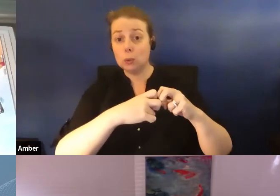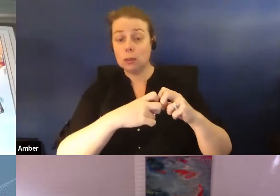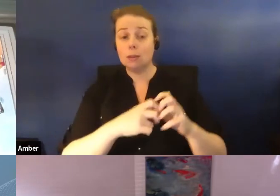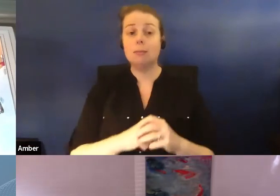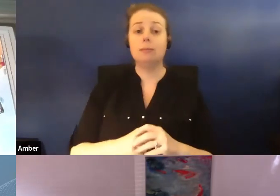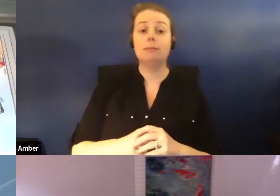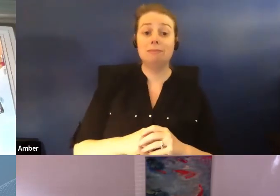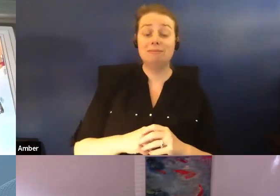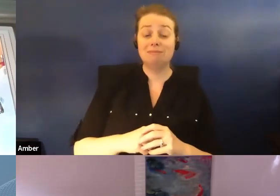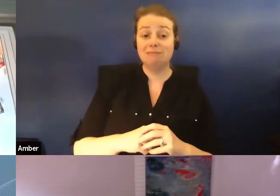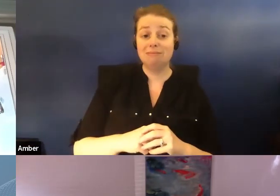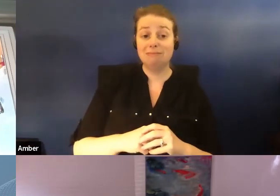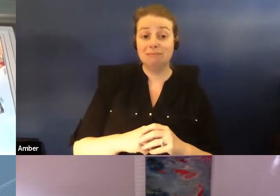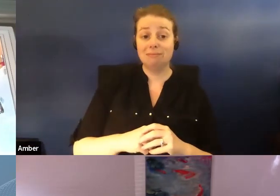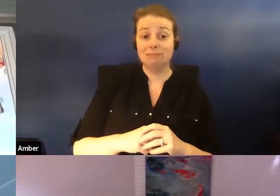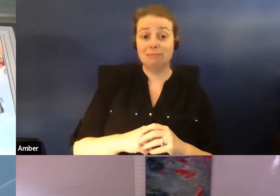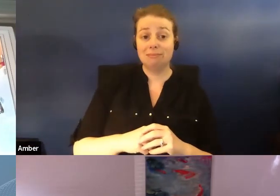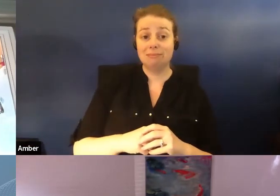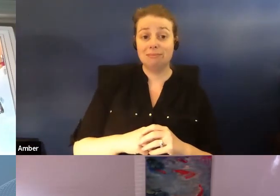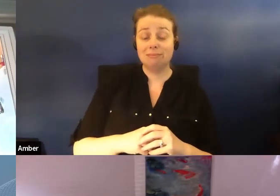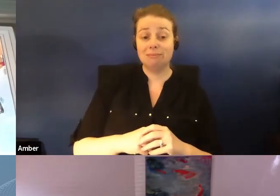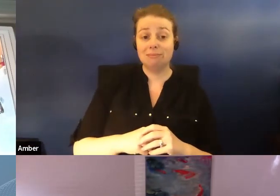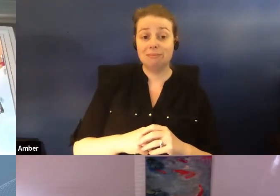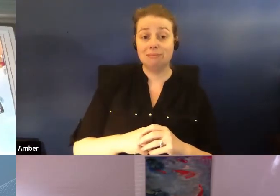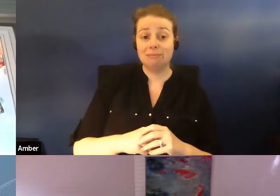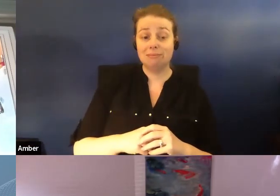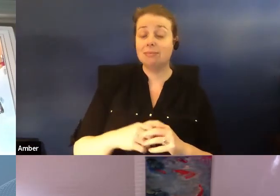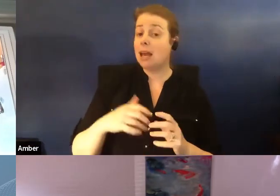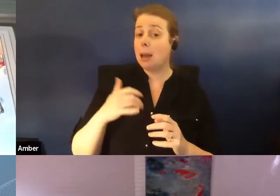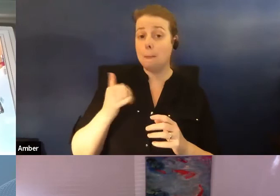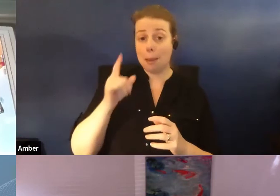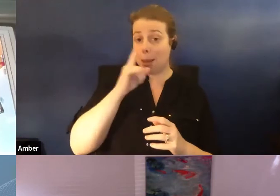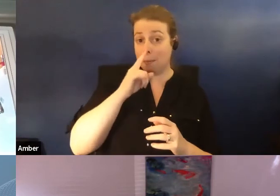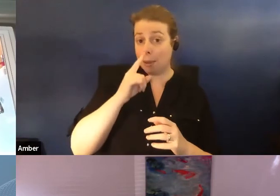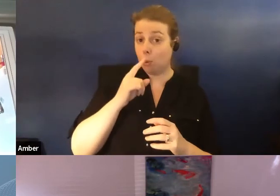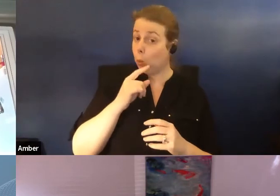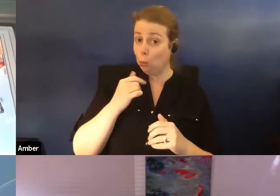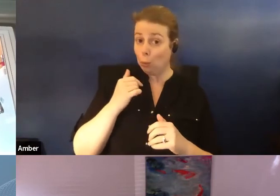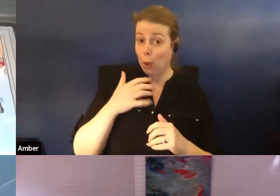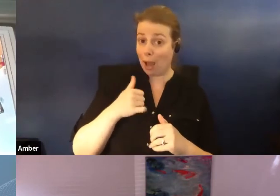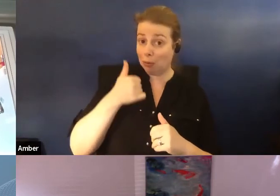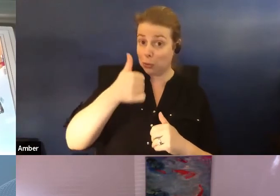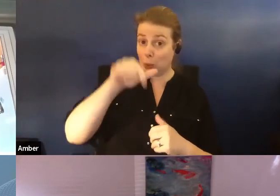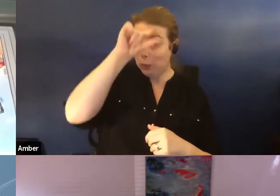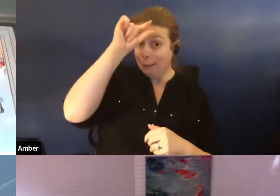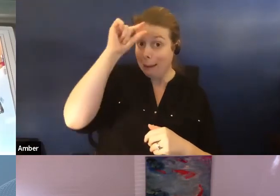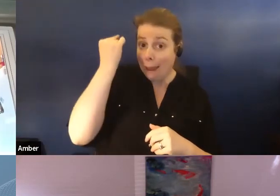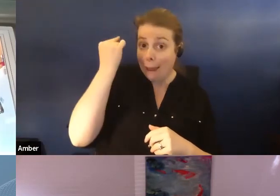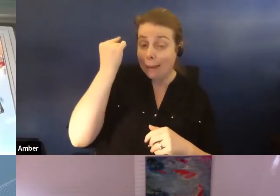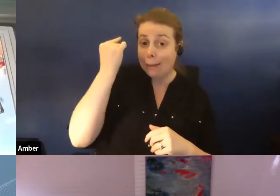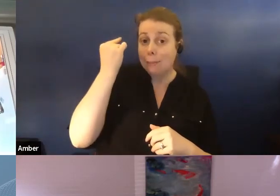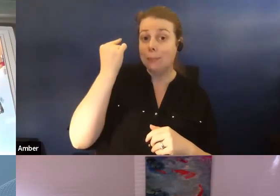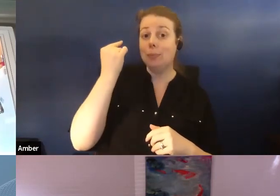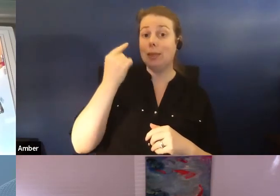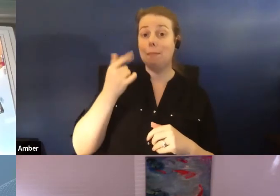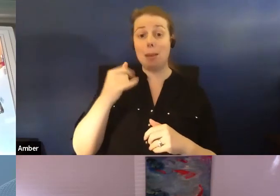speaking for us, you know, and many of whom are incredibly well-meaning allies and do an amazing job, I'm not diminishing what people